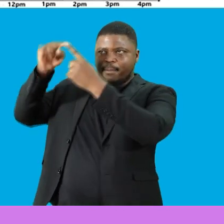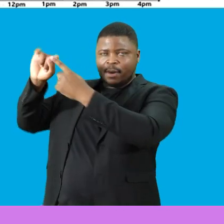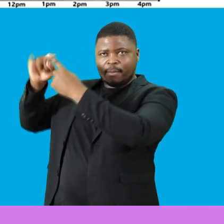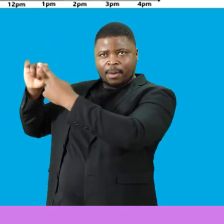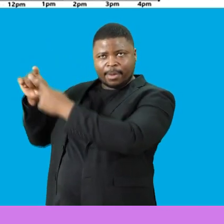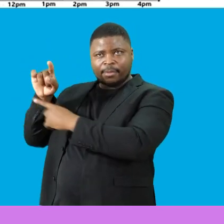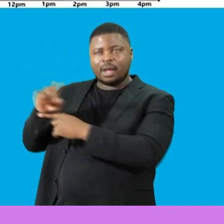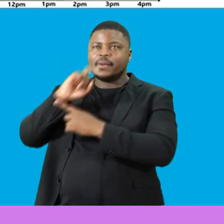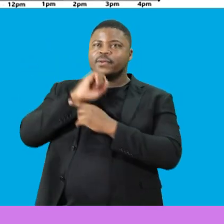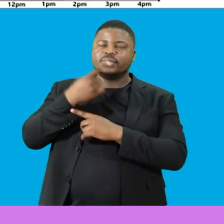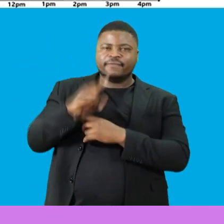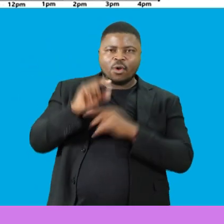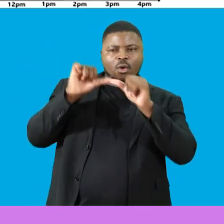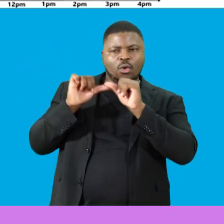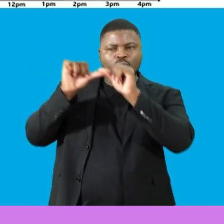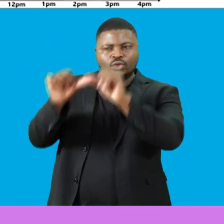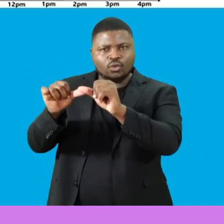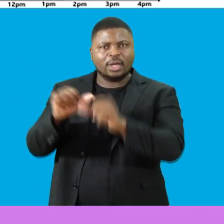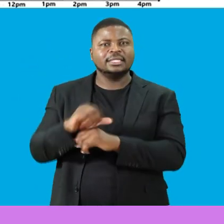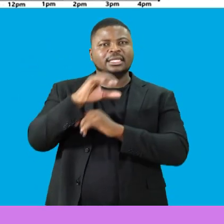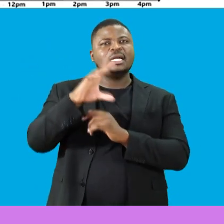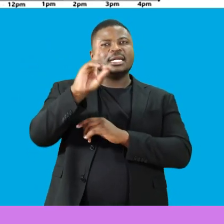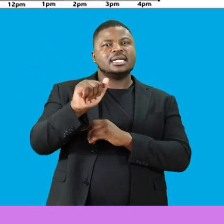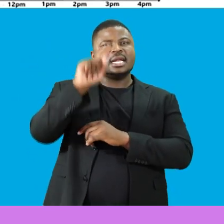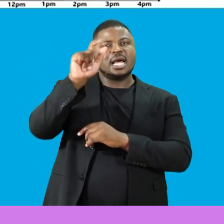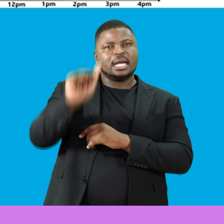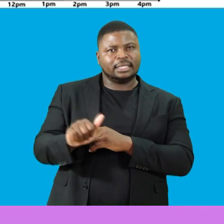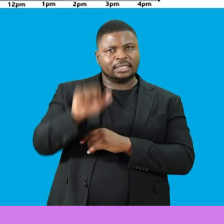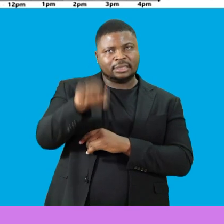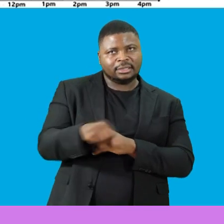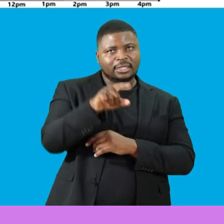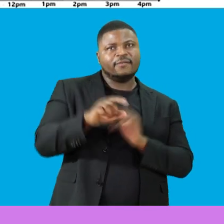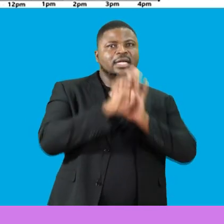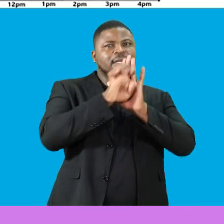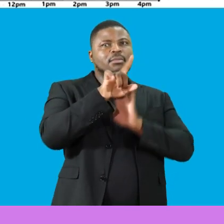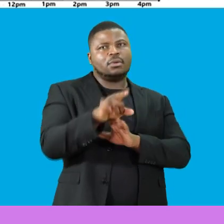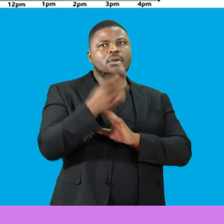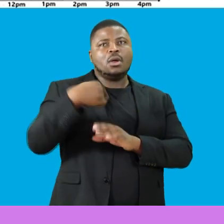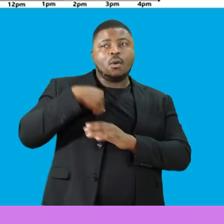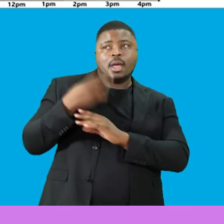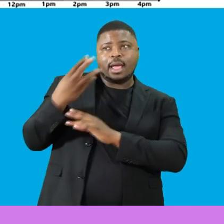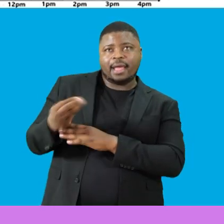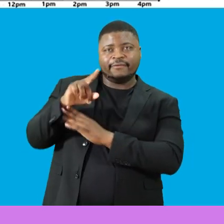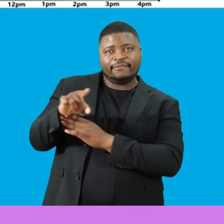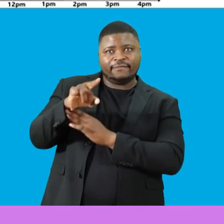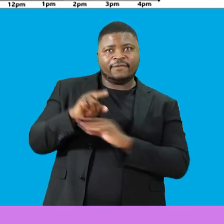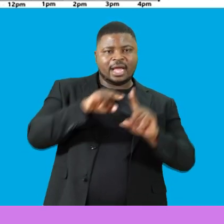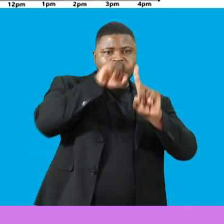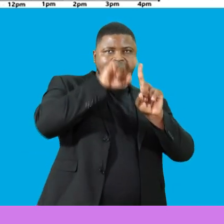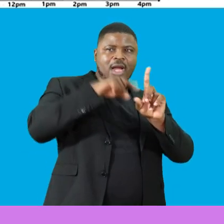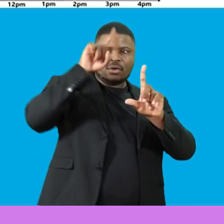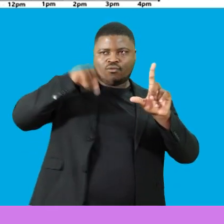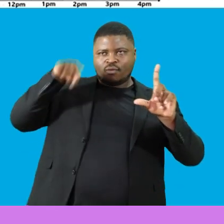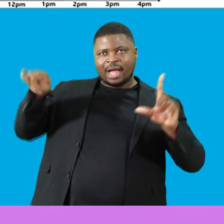for continuous data, which is represented by joining points. For an example, we're given a graph there for the temperature on the 1st